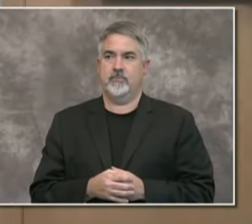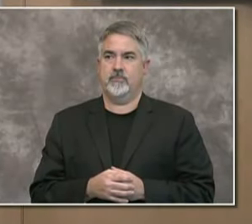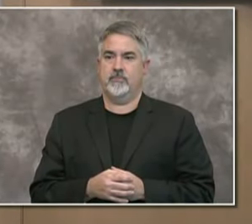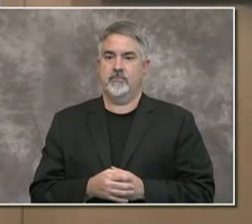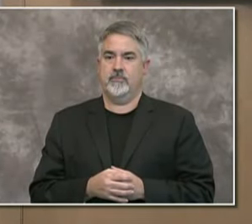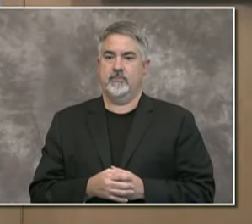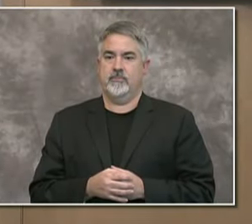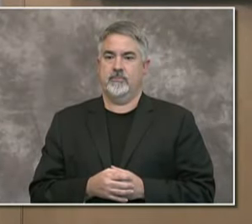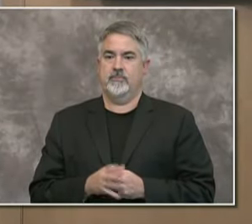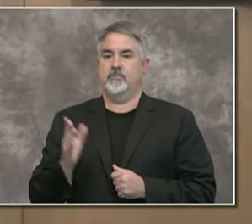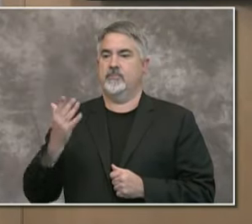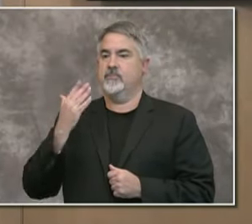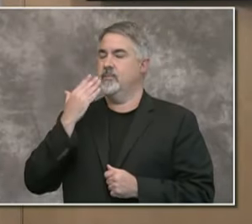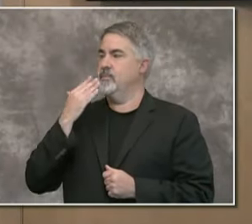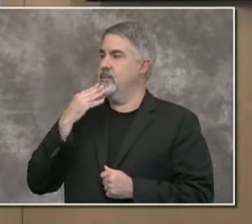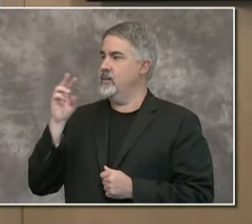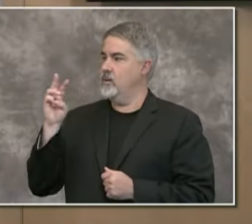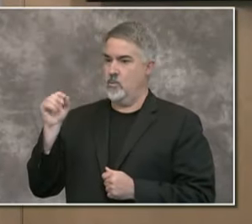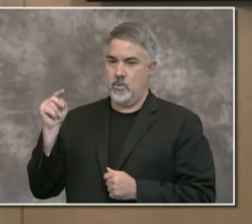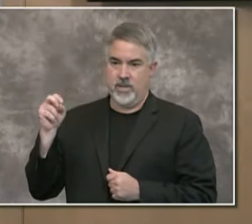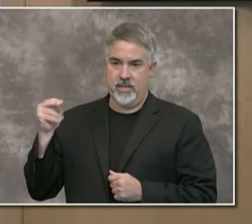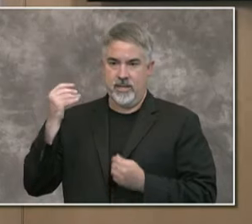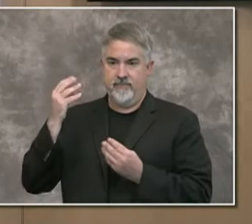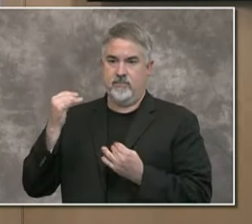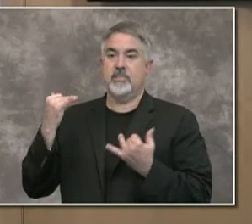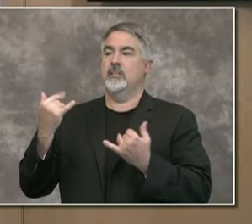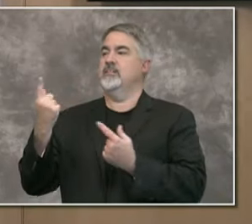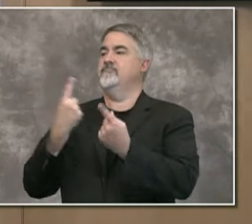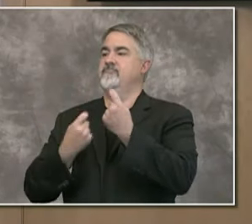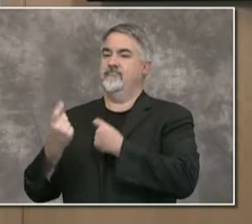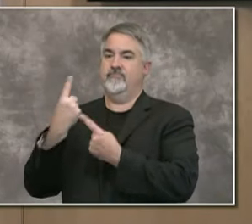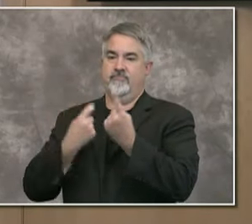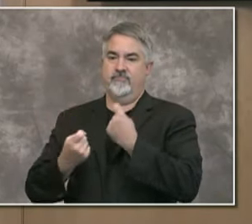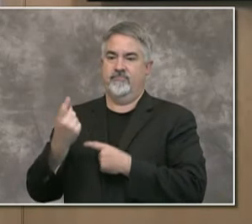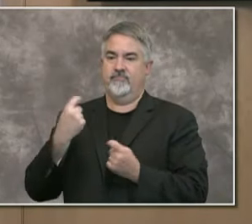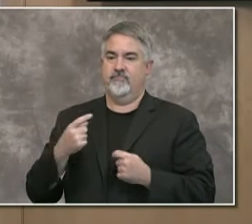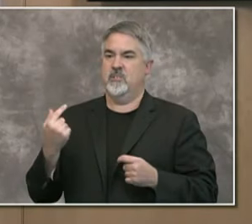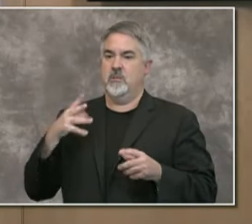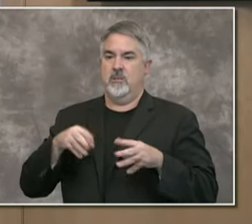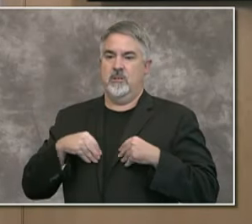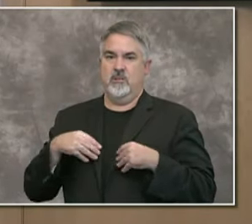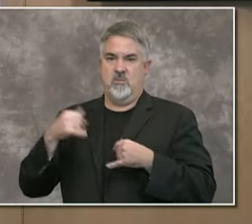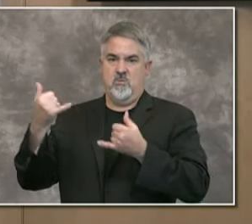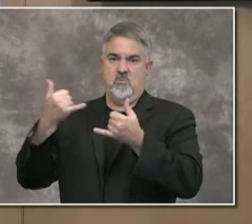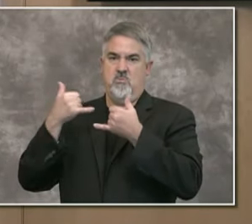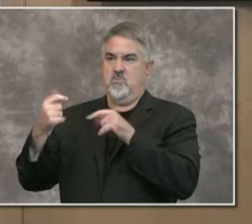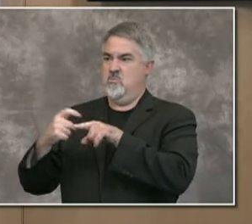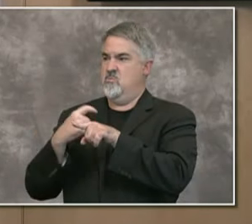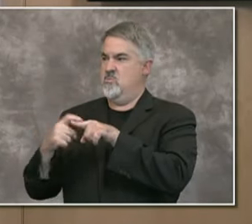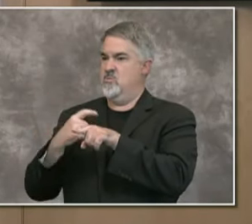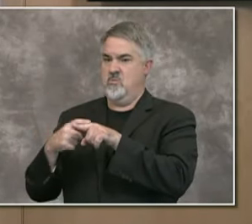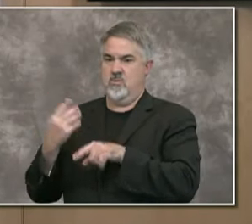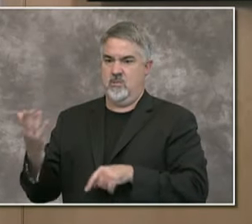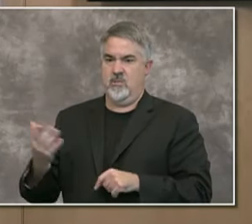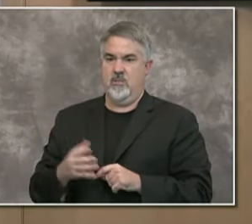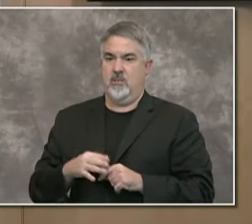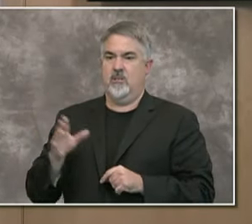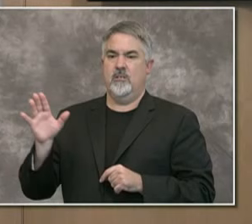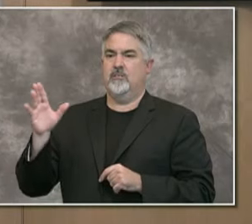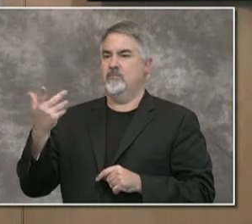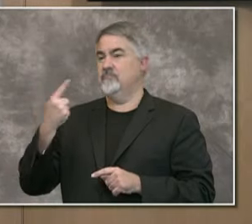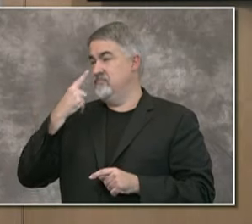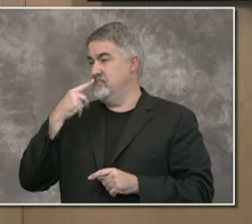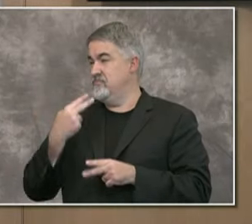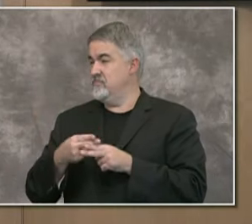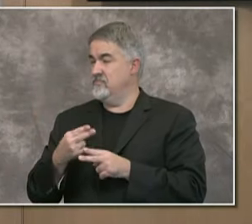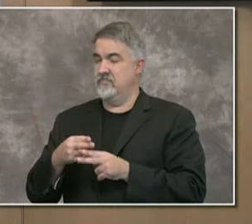Thank you, Dr. Wooten. We're going to go straight to the questions now. We'll take the call-ins first. And again, if you're not identified by your name and your outlet when